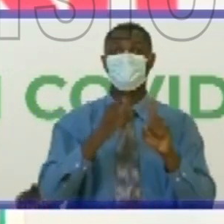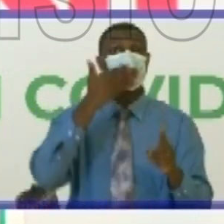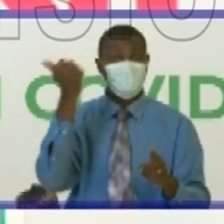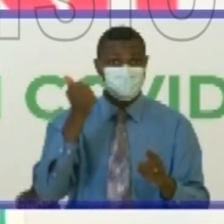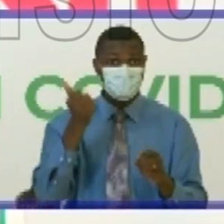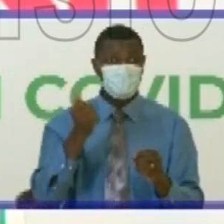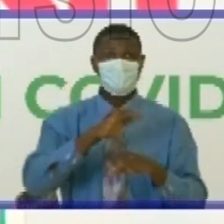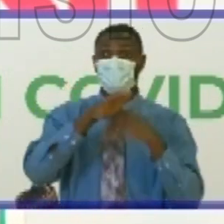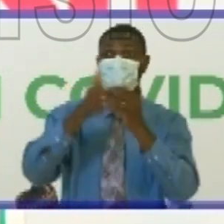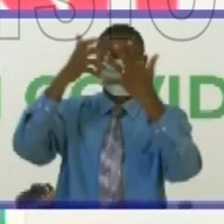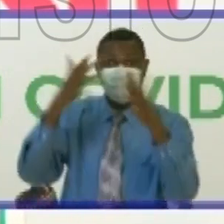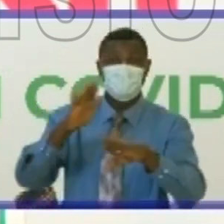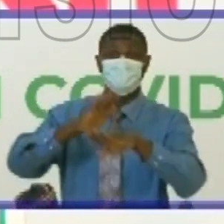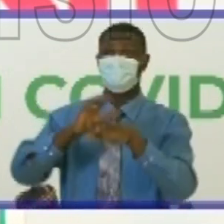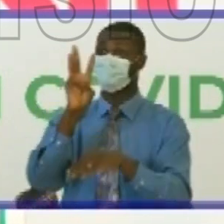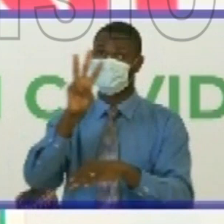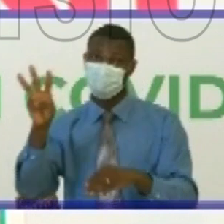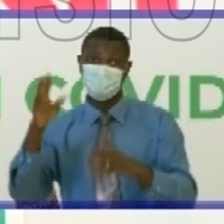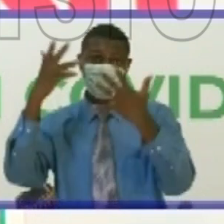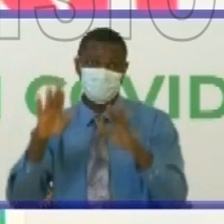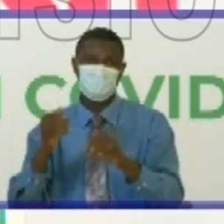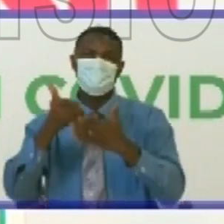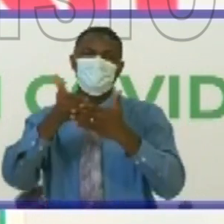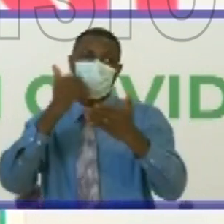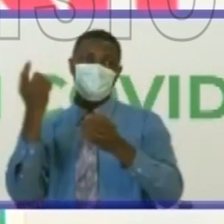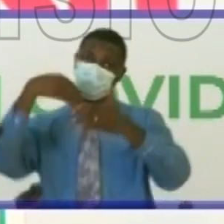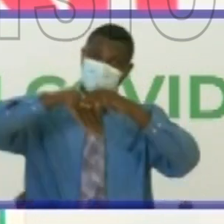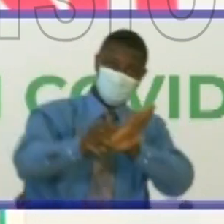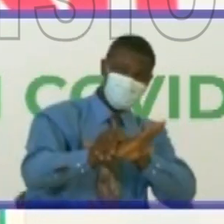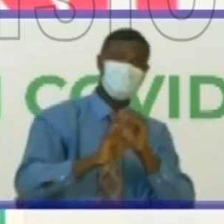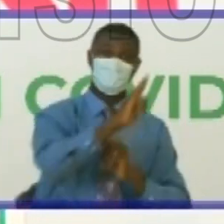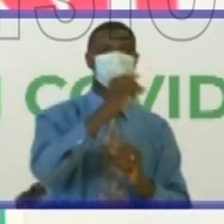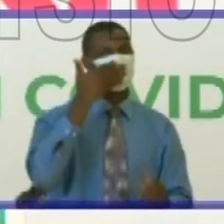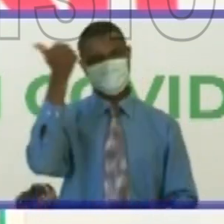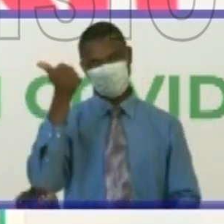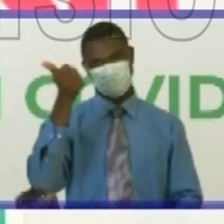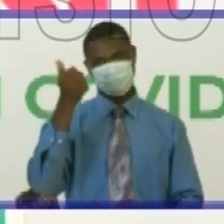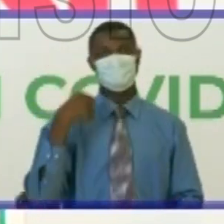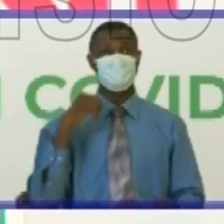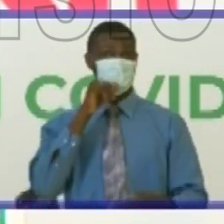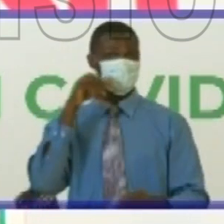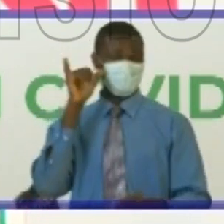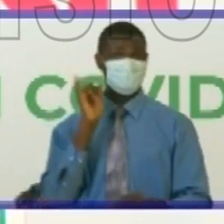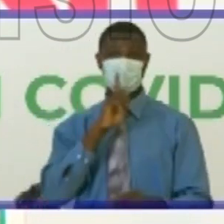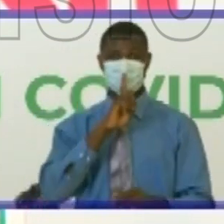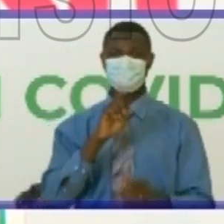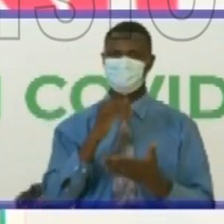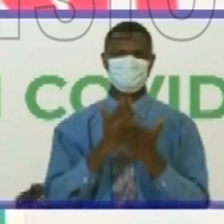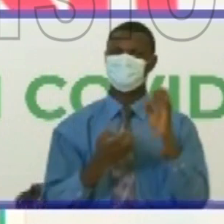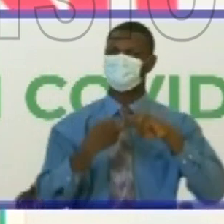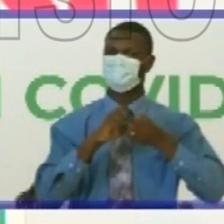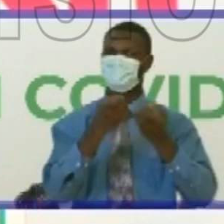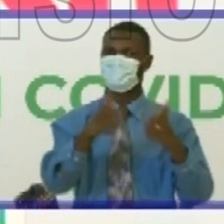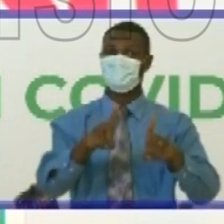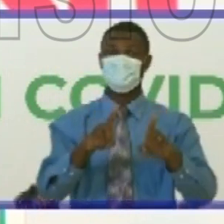everything at hand. Yesterday, it was taken barely a minute plus for people who had everything to clear the port health